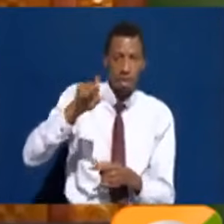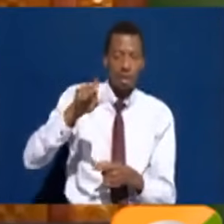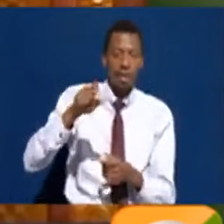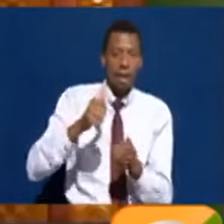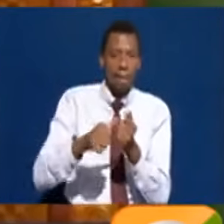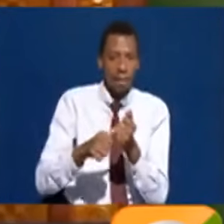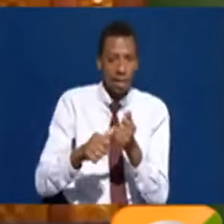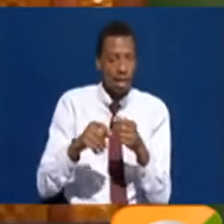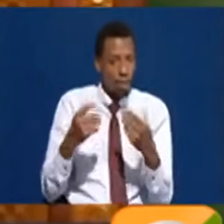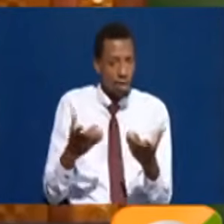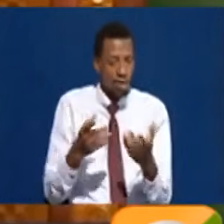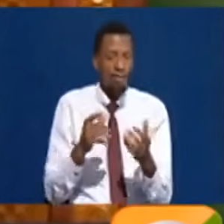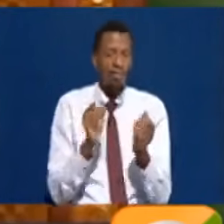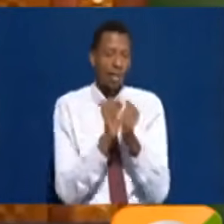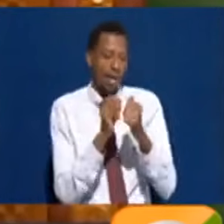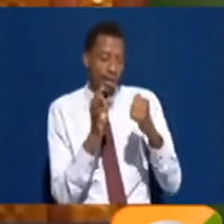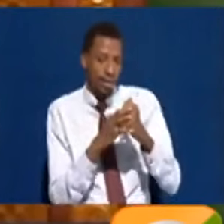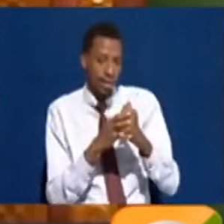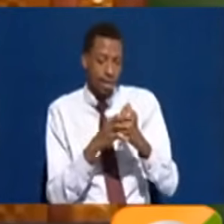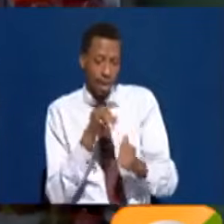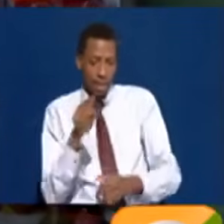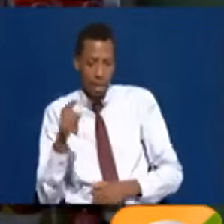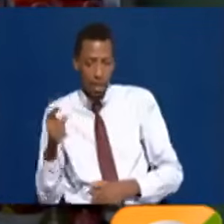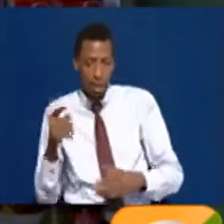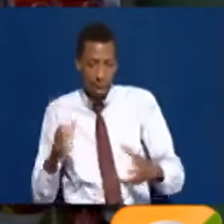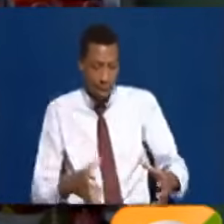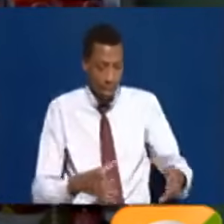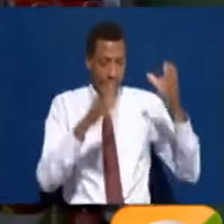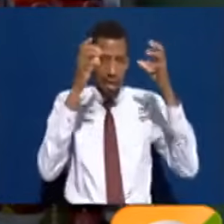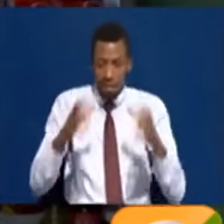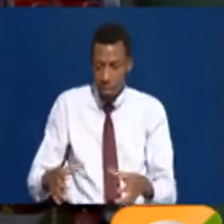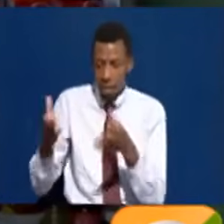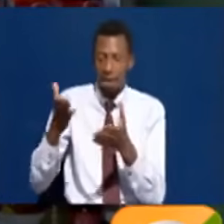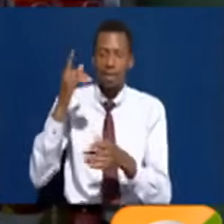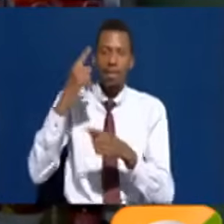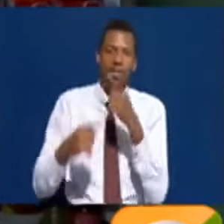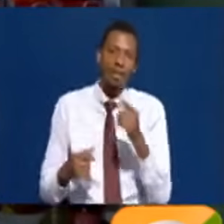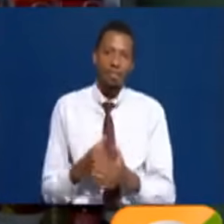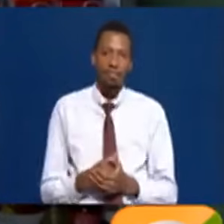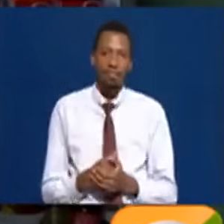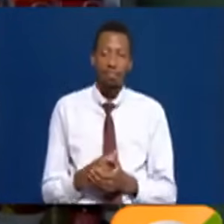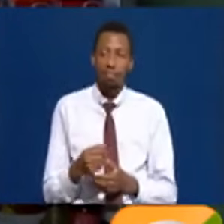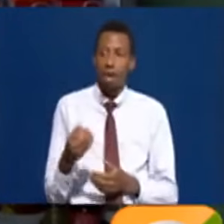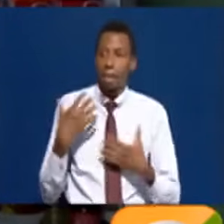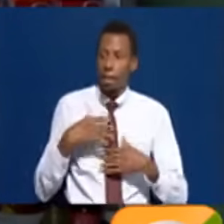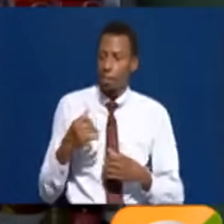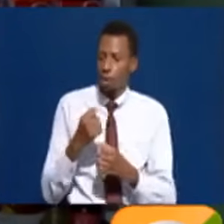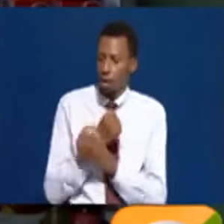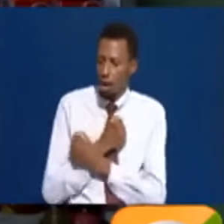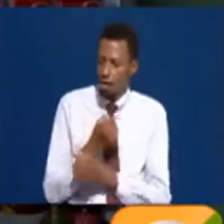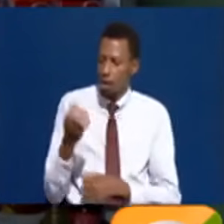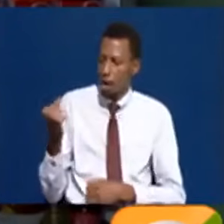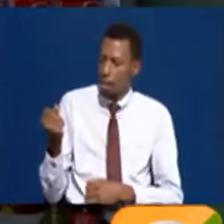additional 18 million bags this year. The consumers of maize and maize flour are hoping that the trend